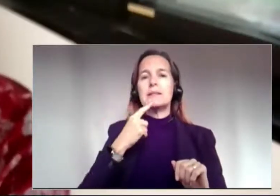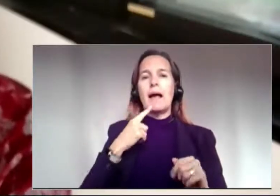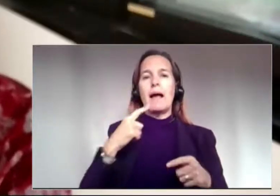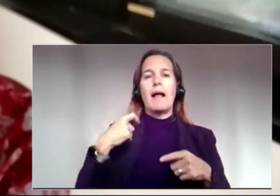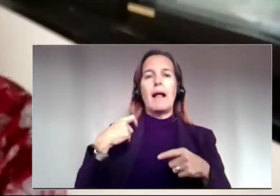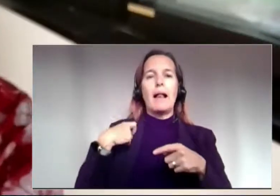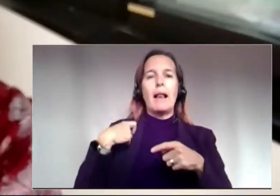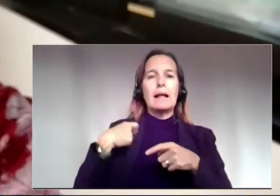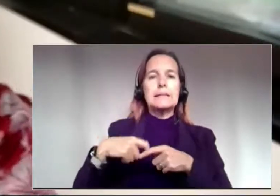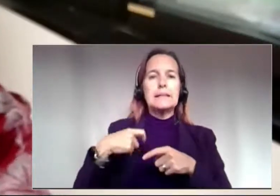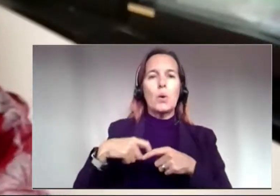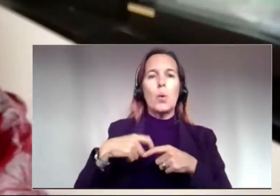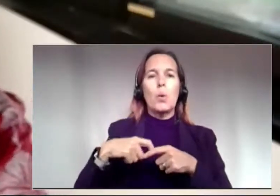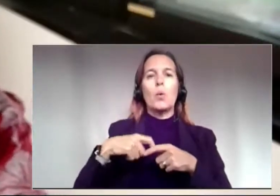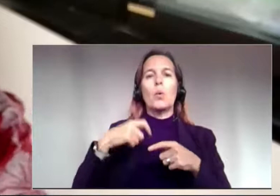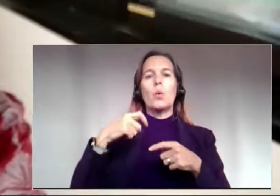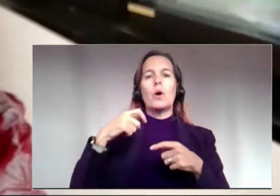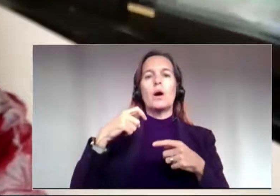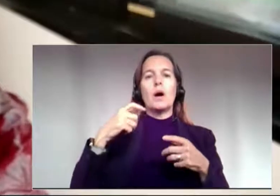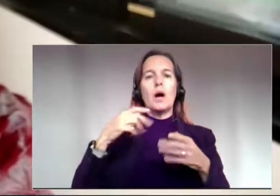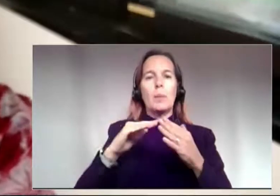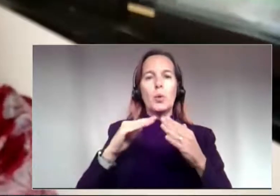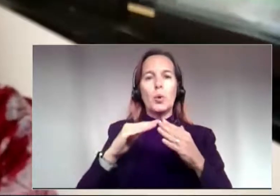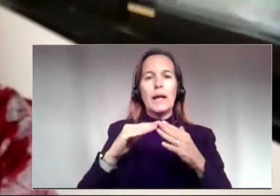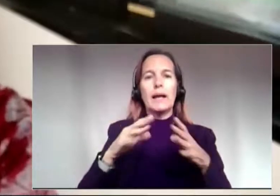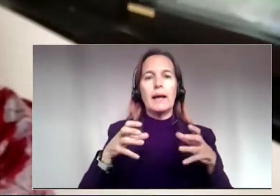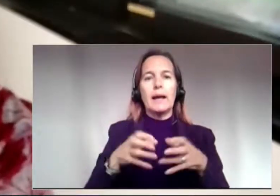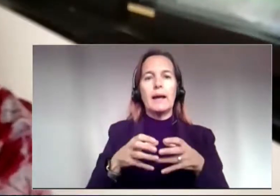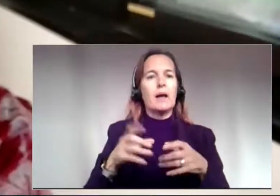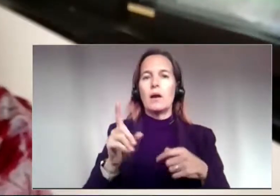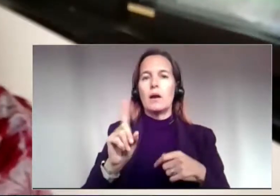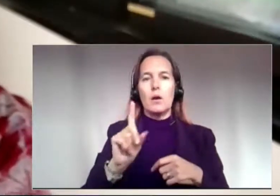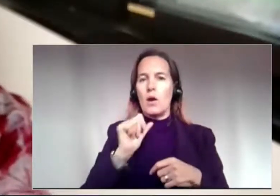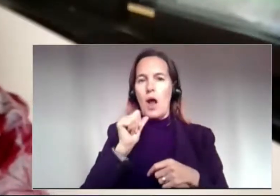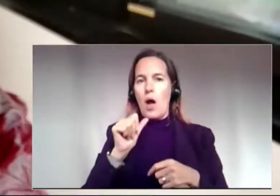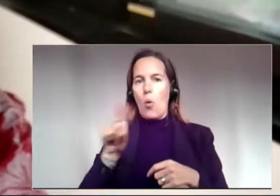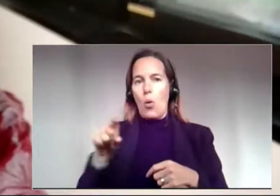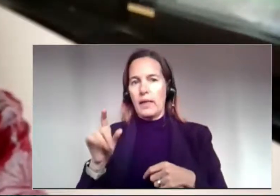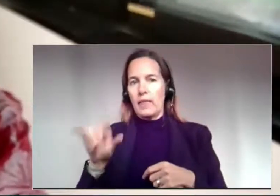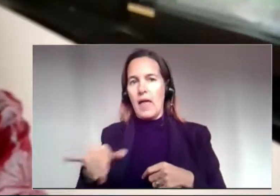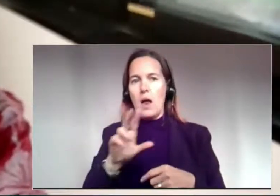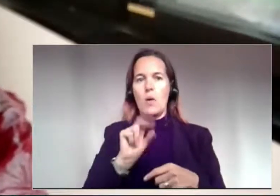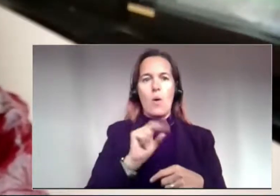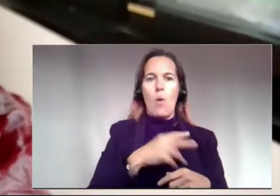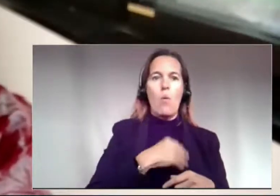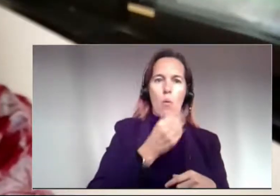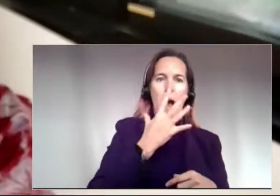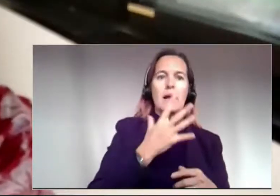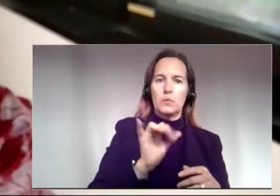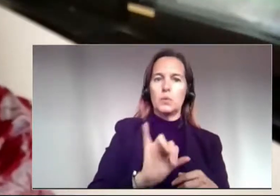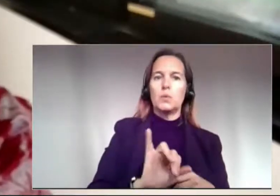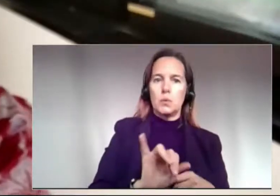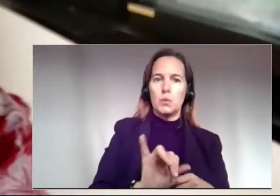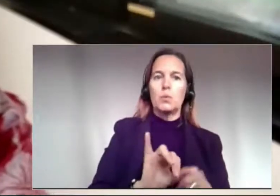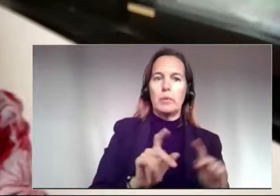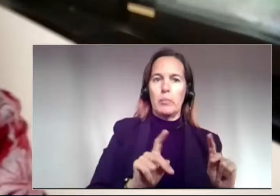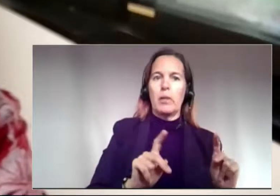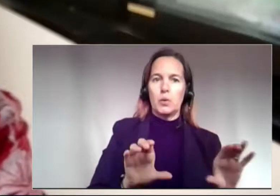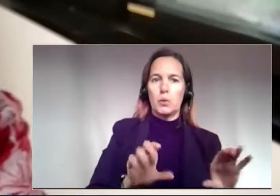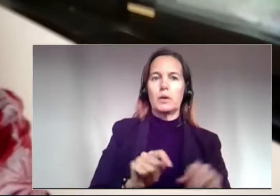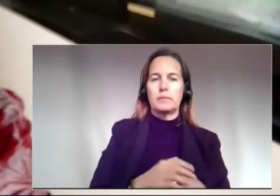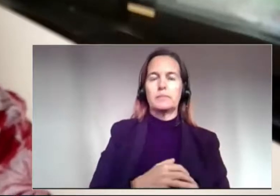Latinx community. It is also Anglos that are doing this, and the unauthorized